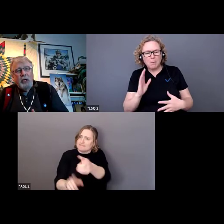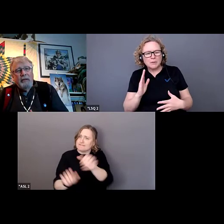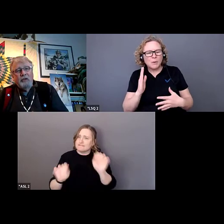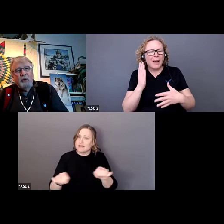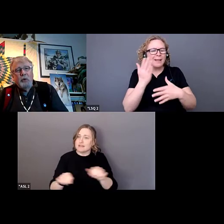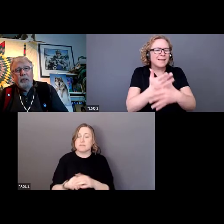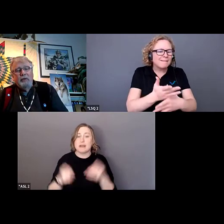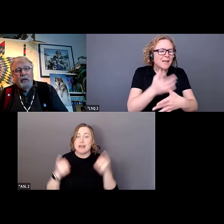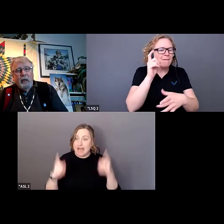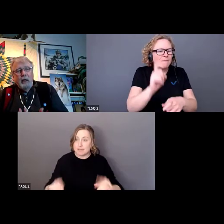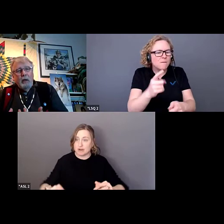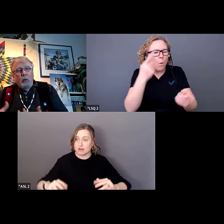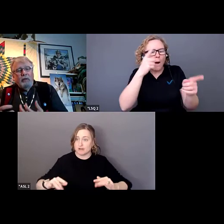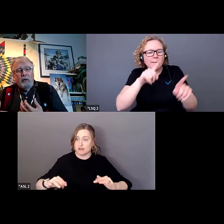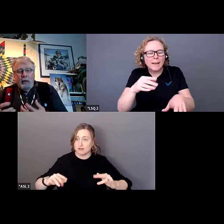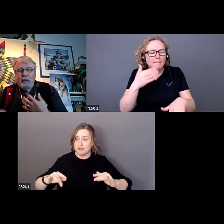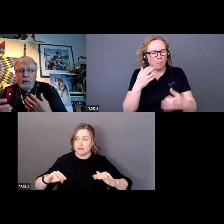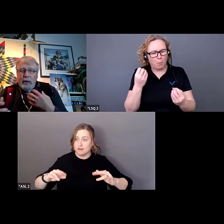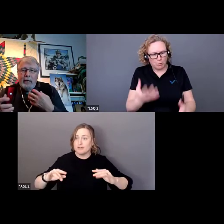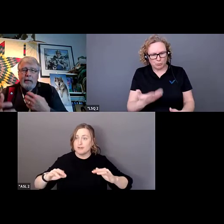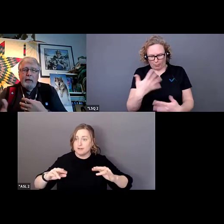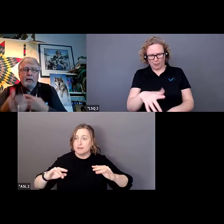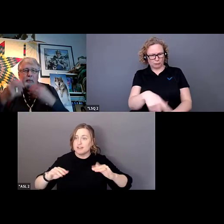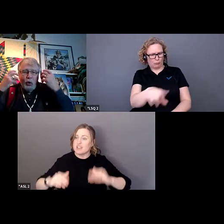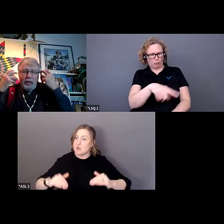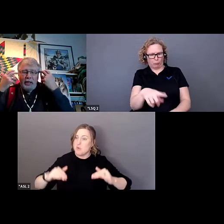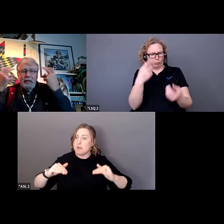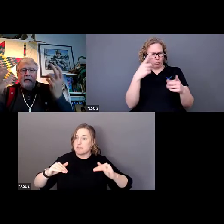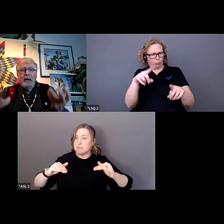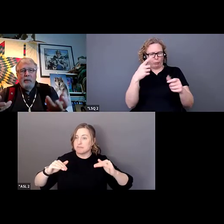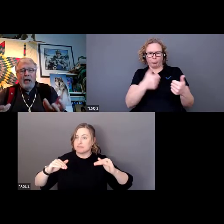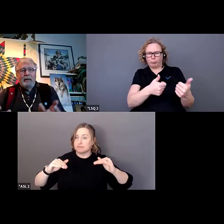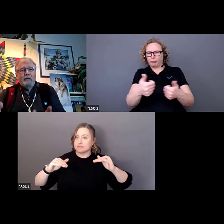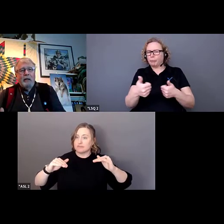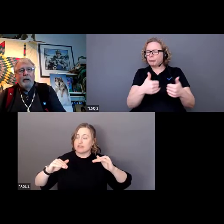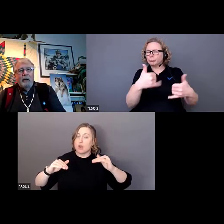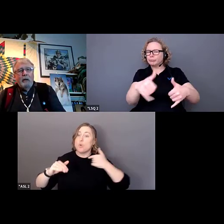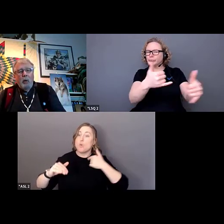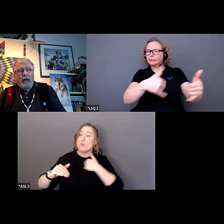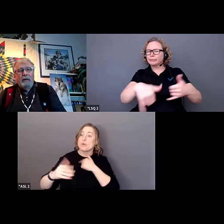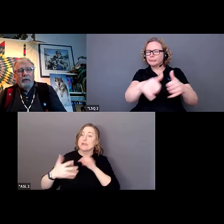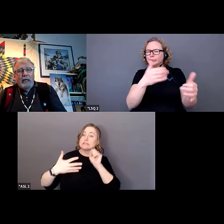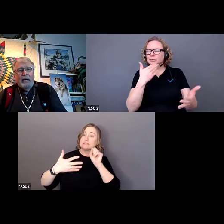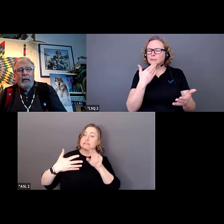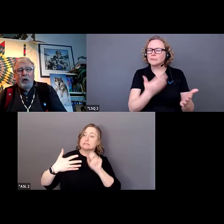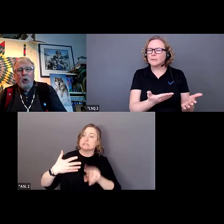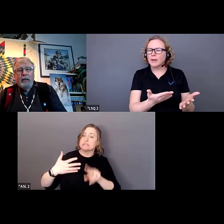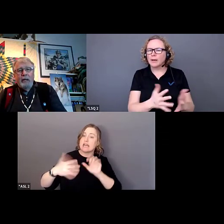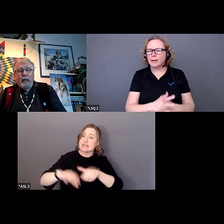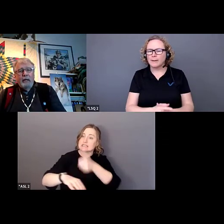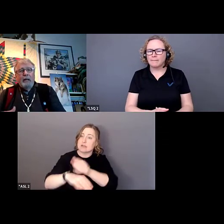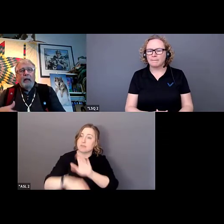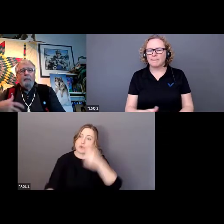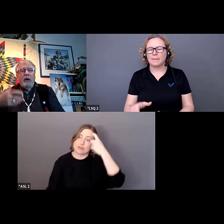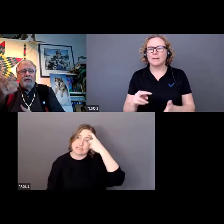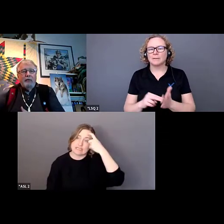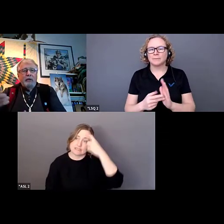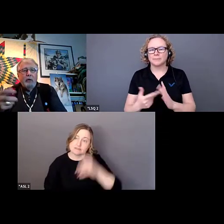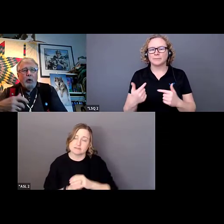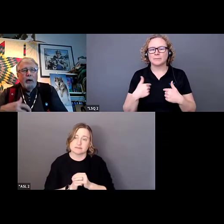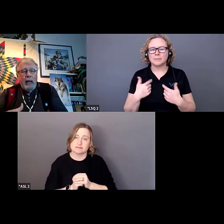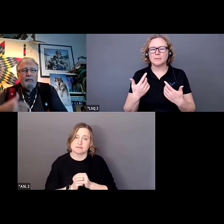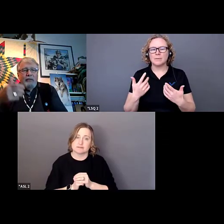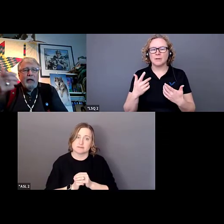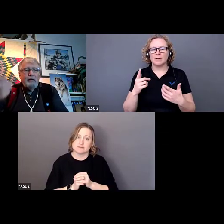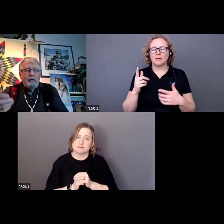we socialize children is we start to put into their minds a way of thinking and knowing that